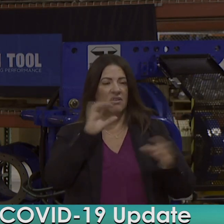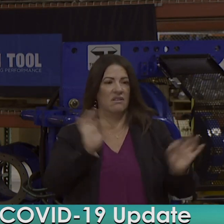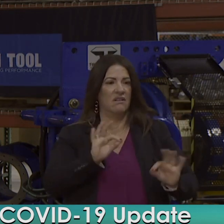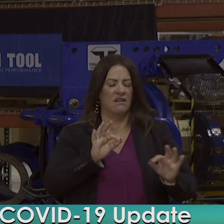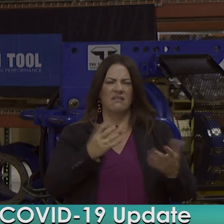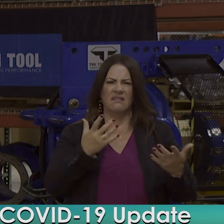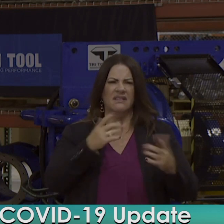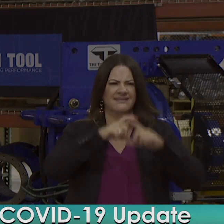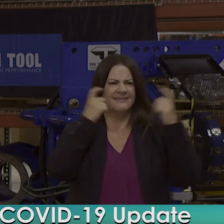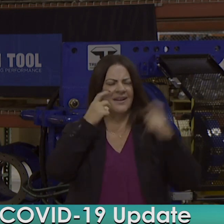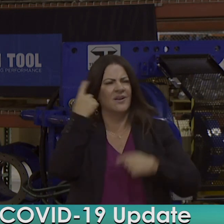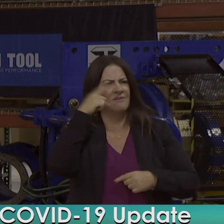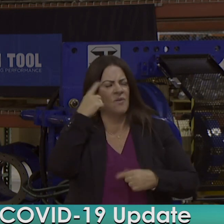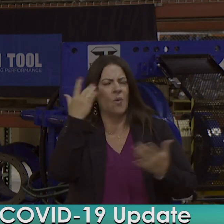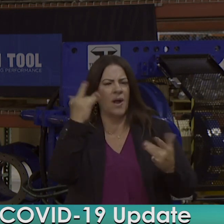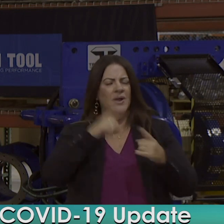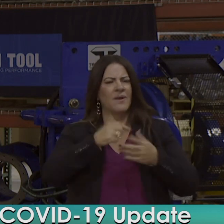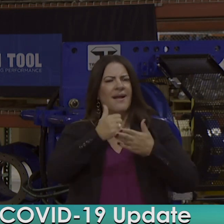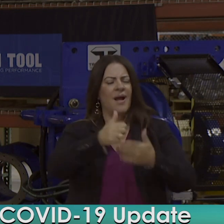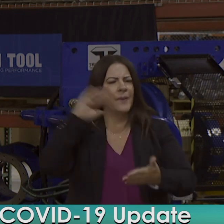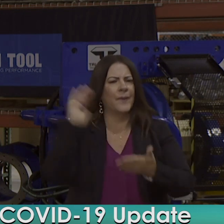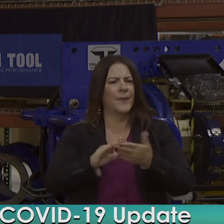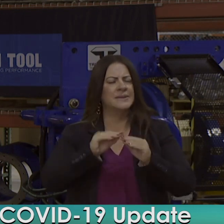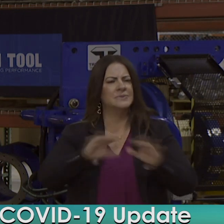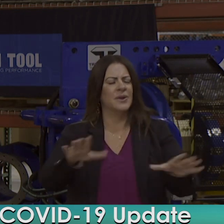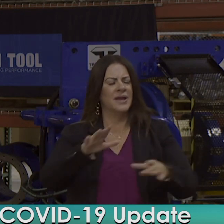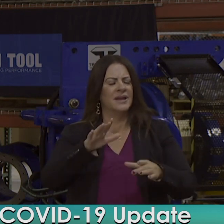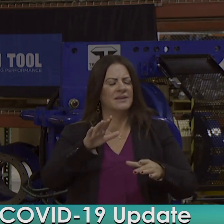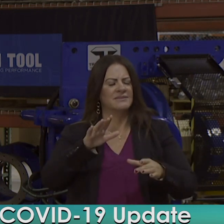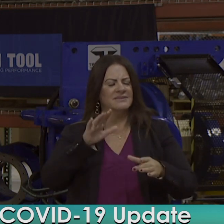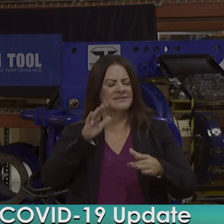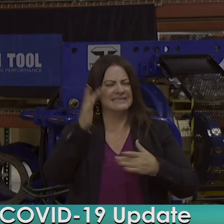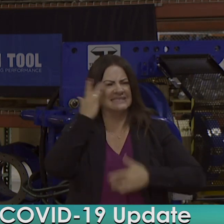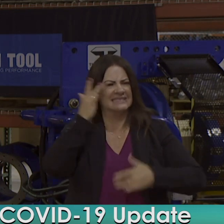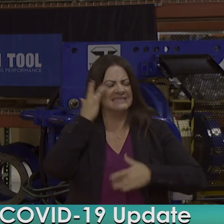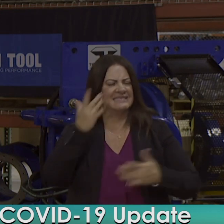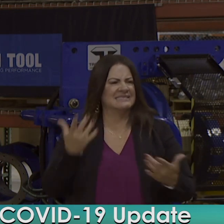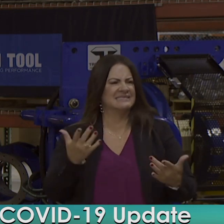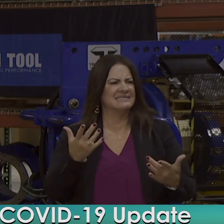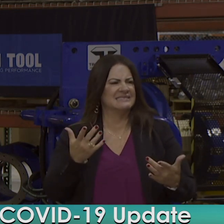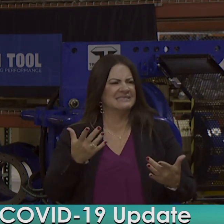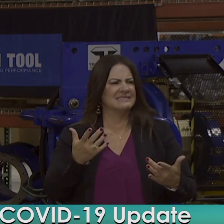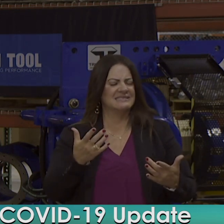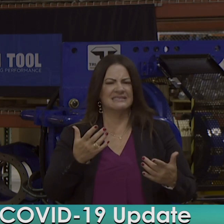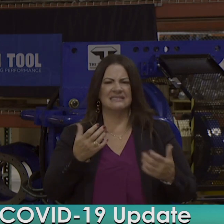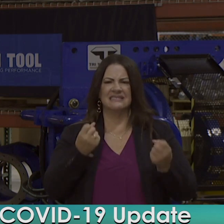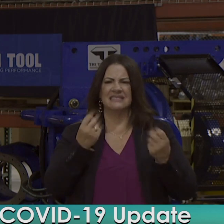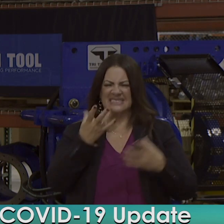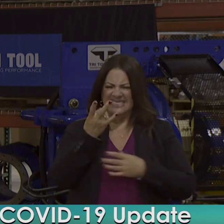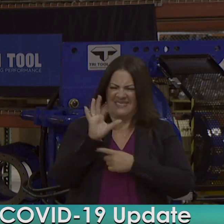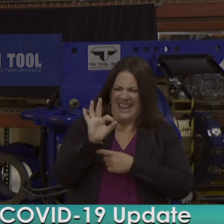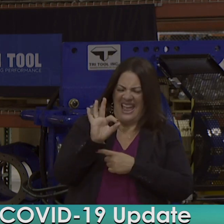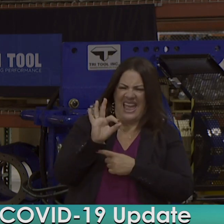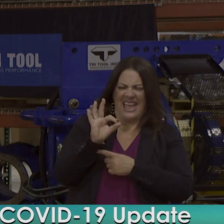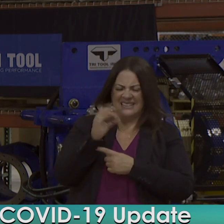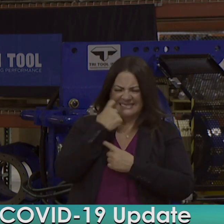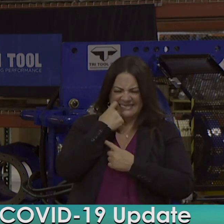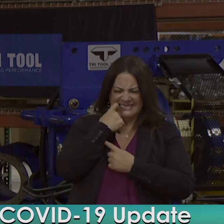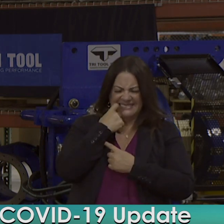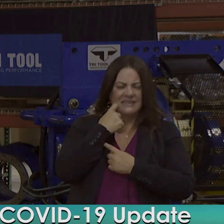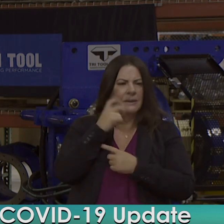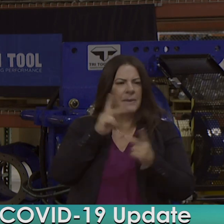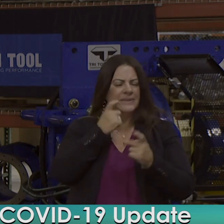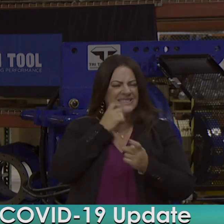the spread of a deadly disease. I don't know what more evidence we need. 79 human beings lost their lives, 79 families torn